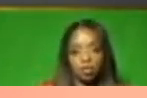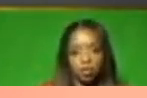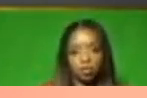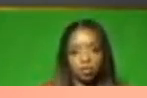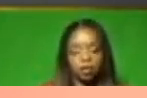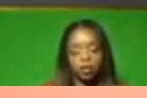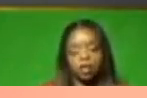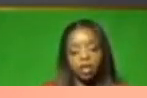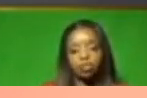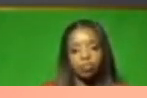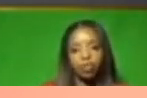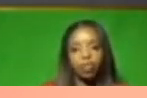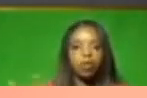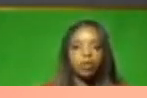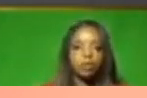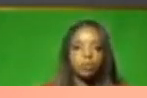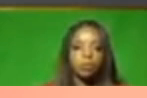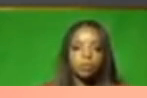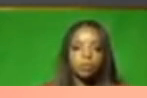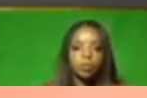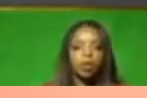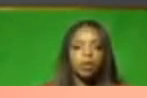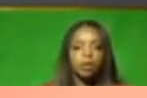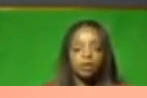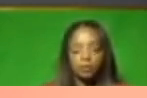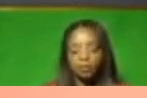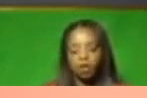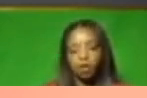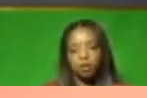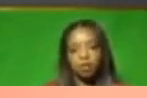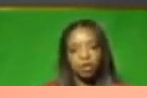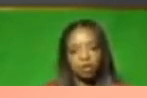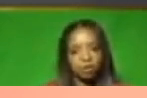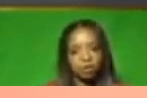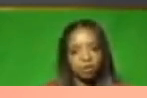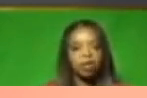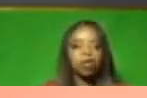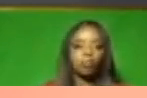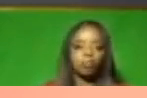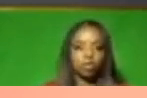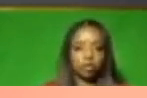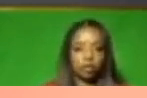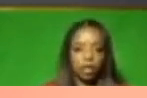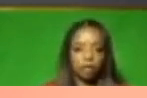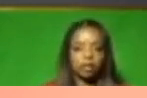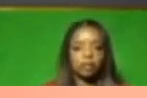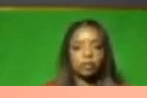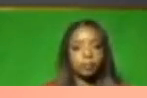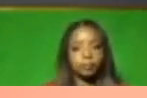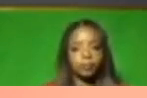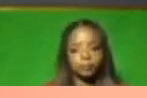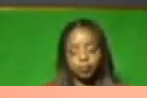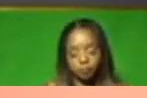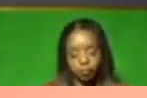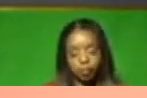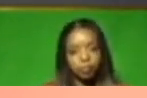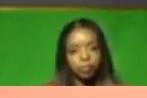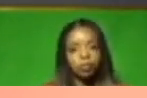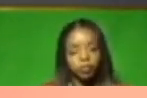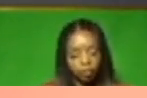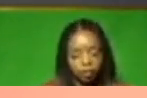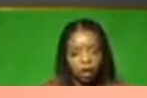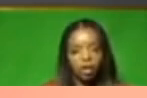vital role in advising both the President and indeed our various government departments on the